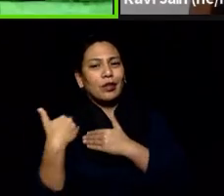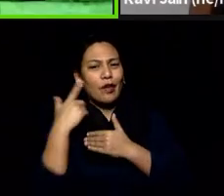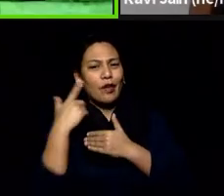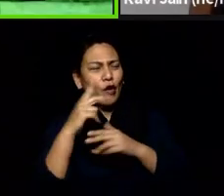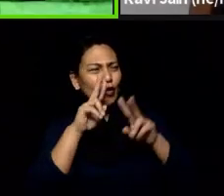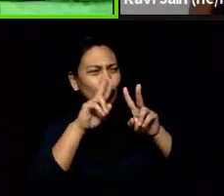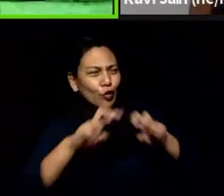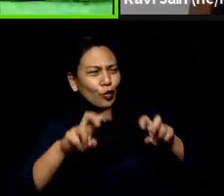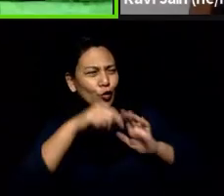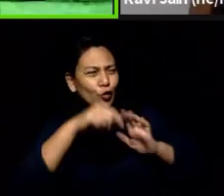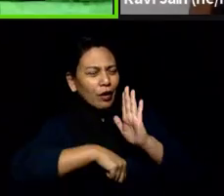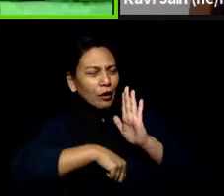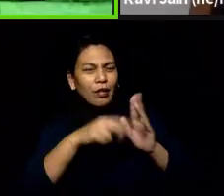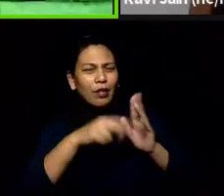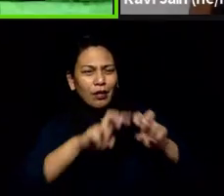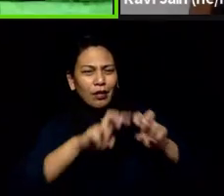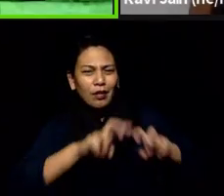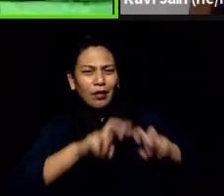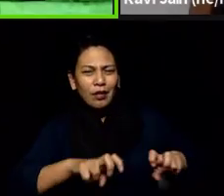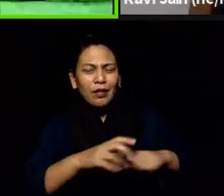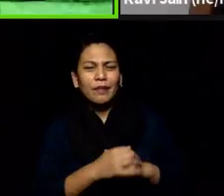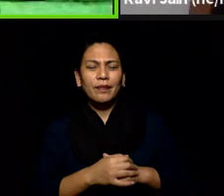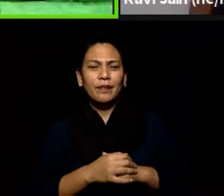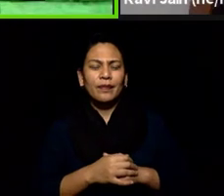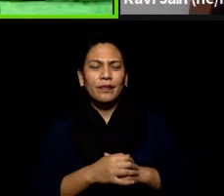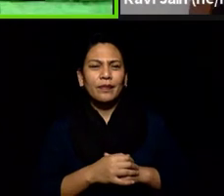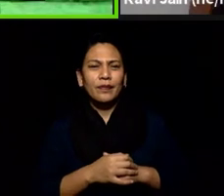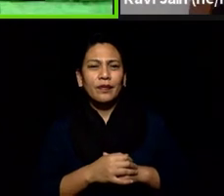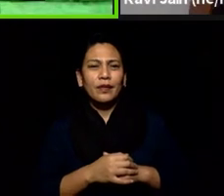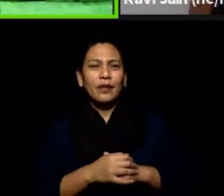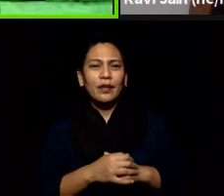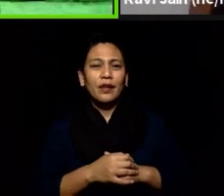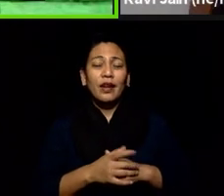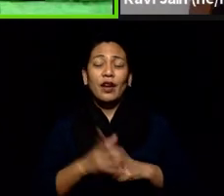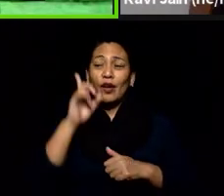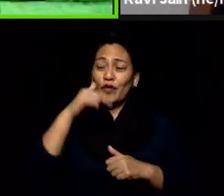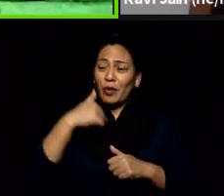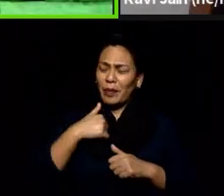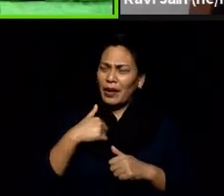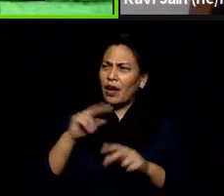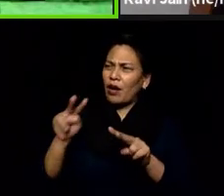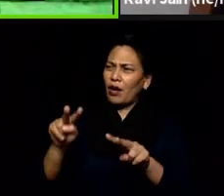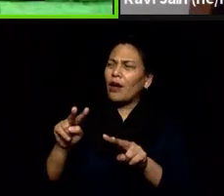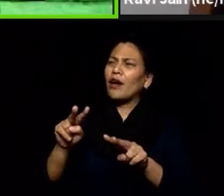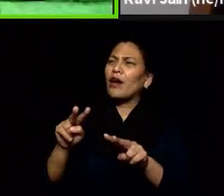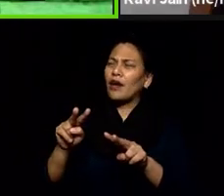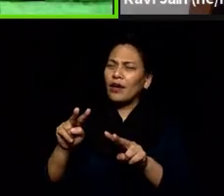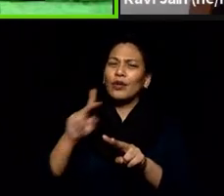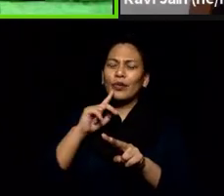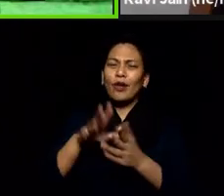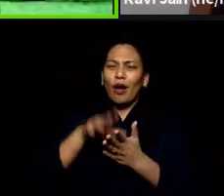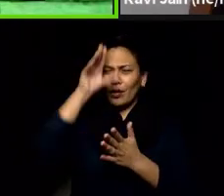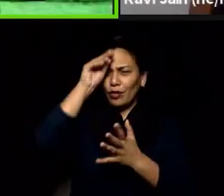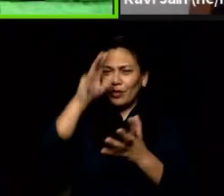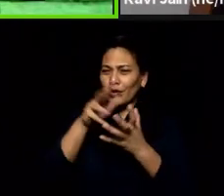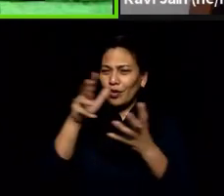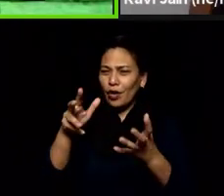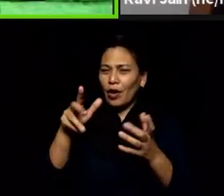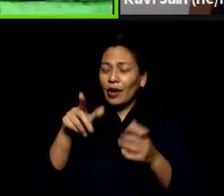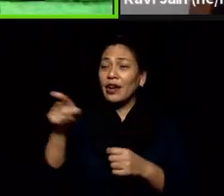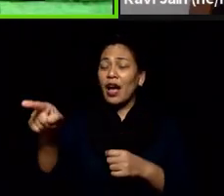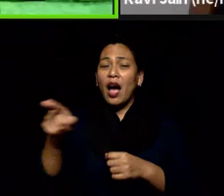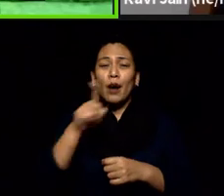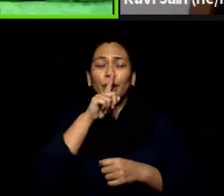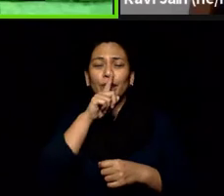my job. And I took a lot from that, because he wasn't saying, I don't want